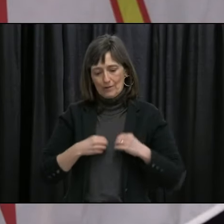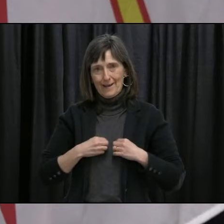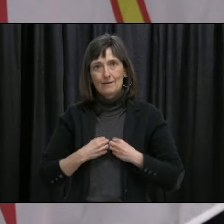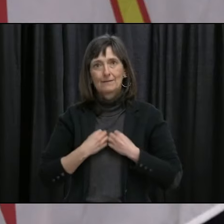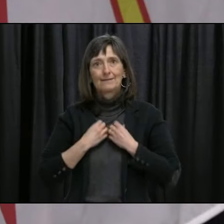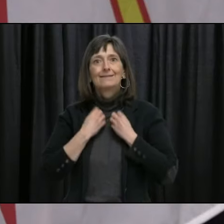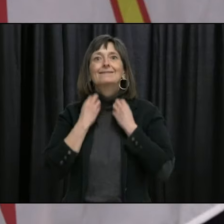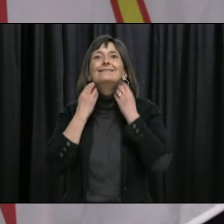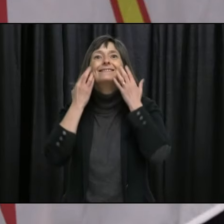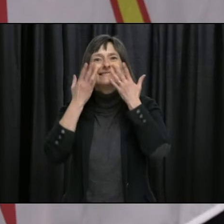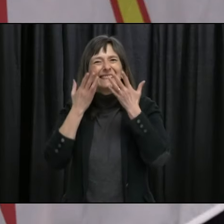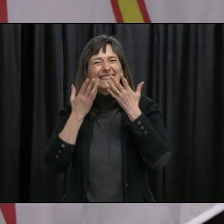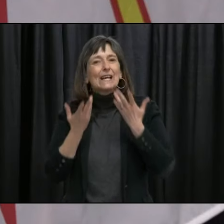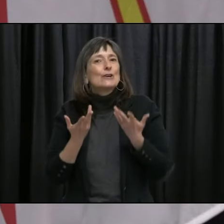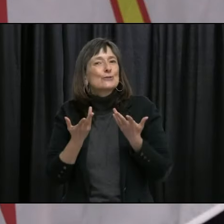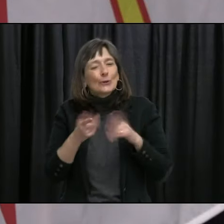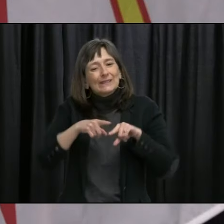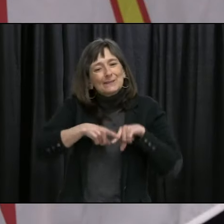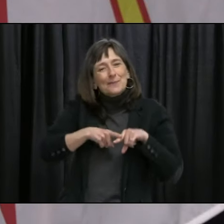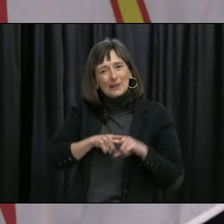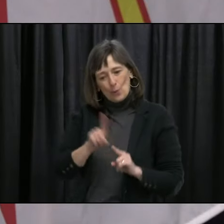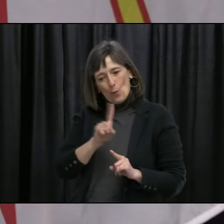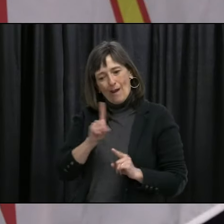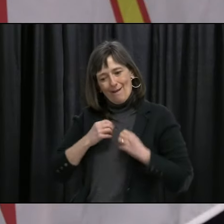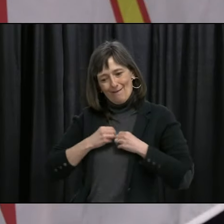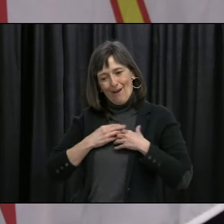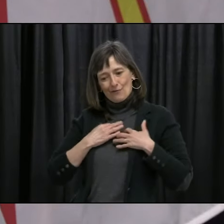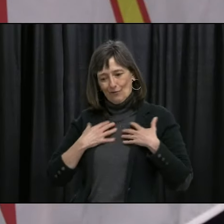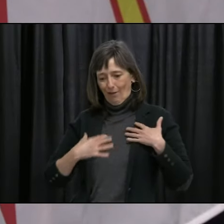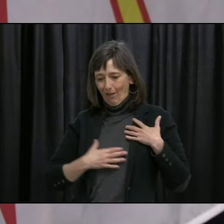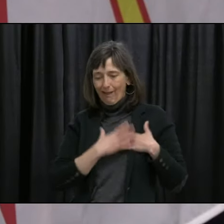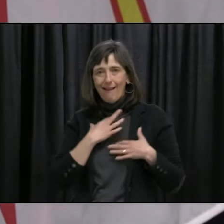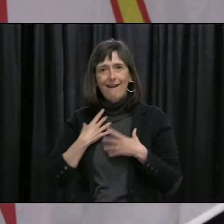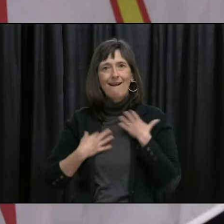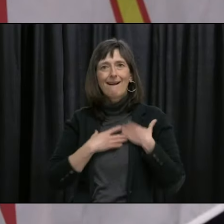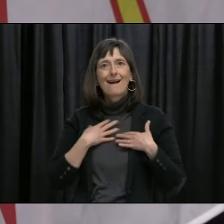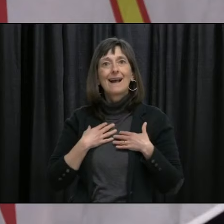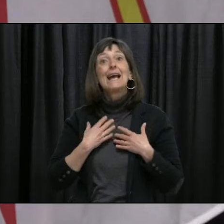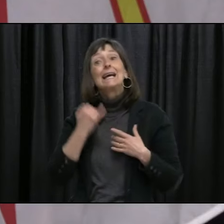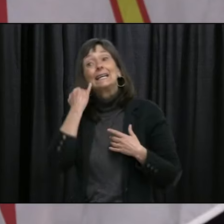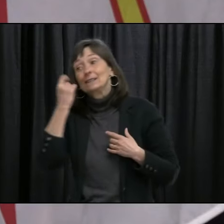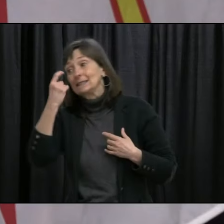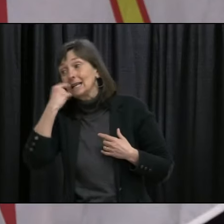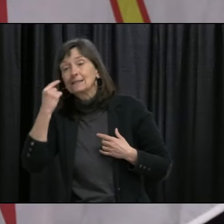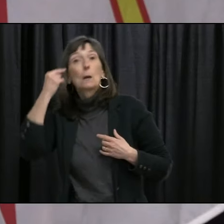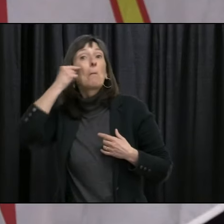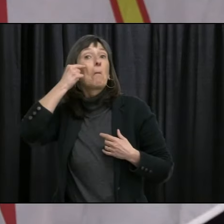test is only as good as the clinical picture and the question that you're trying to answer. So